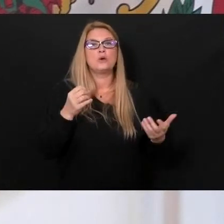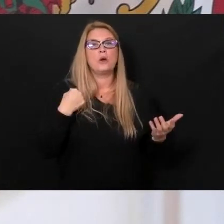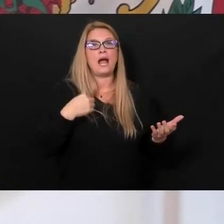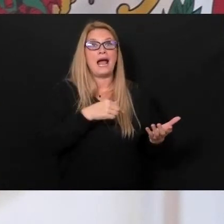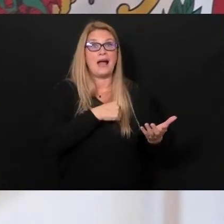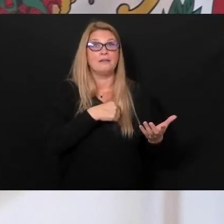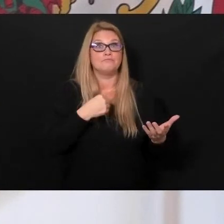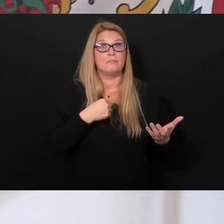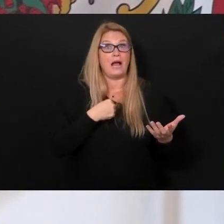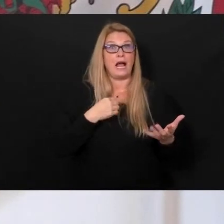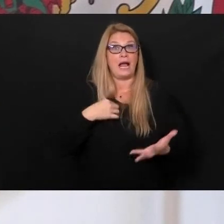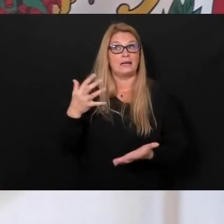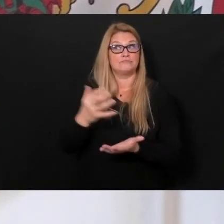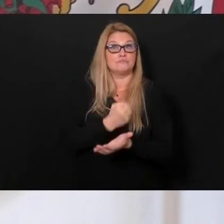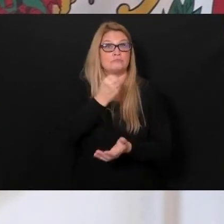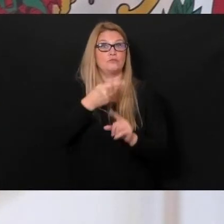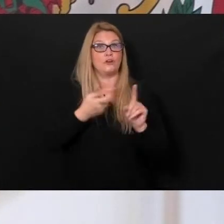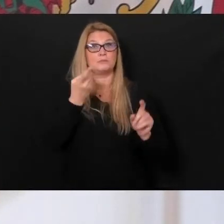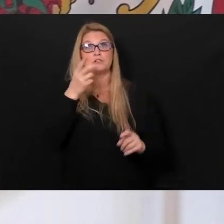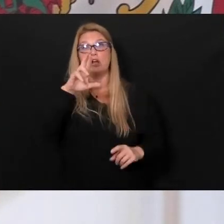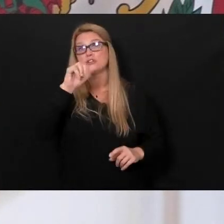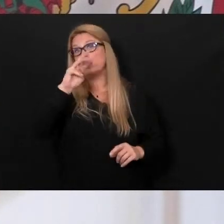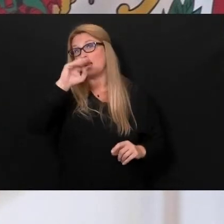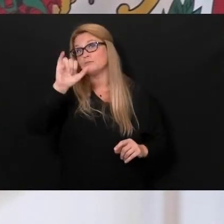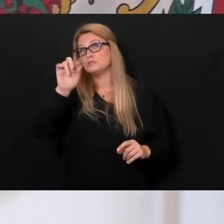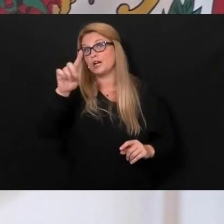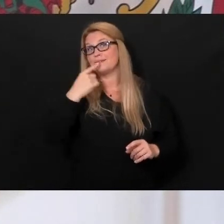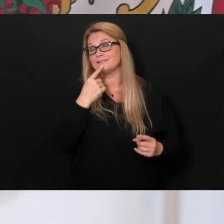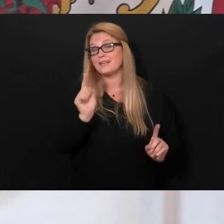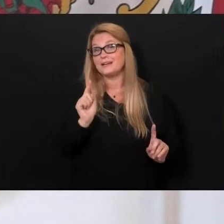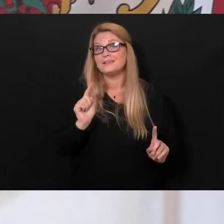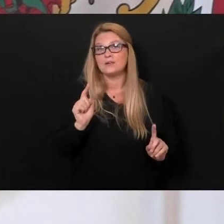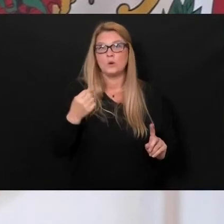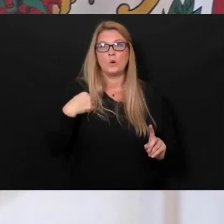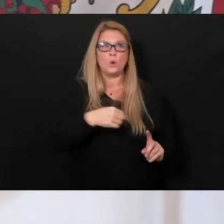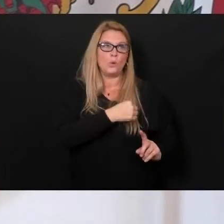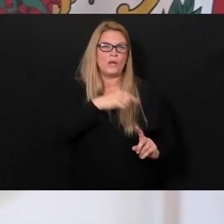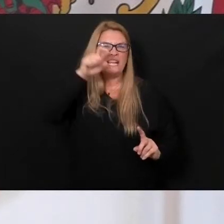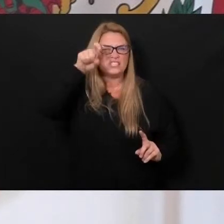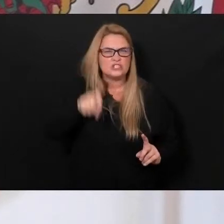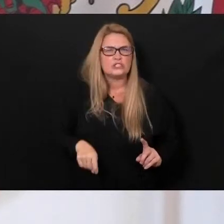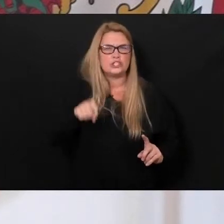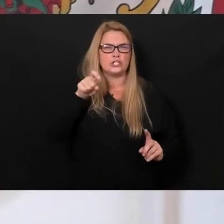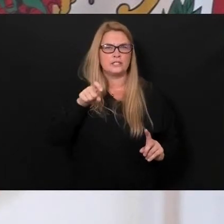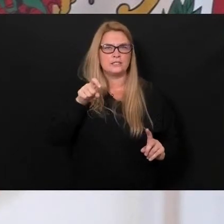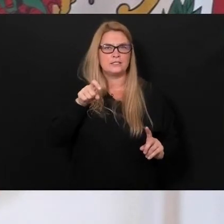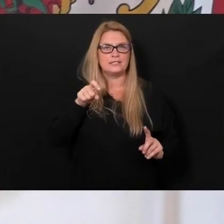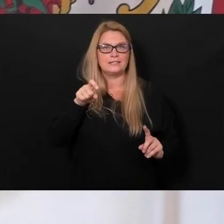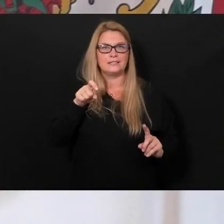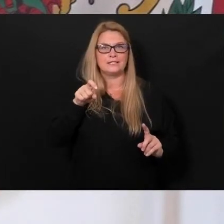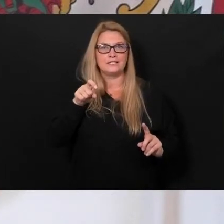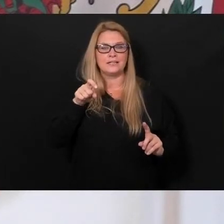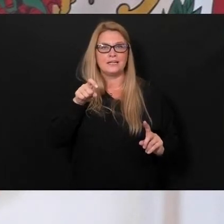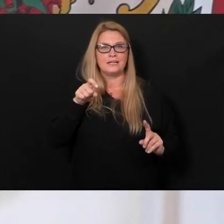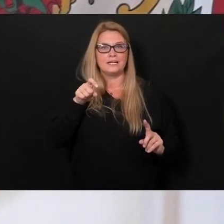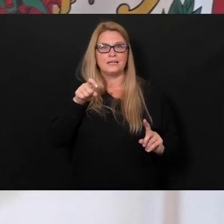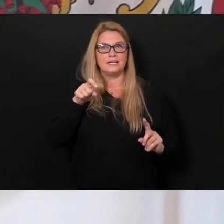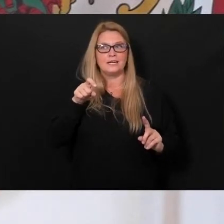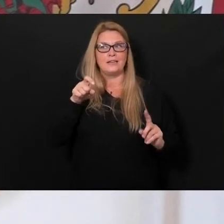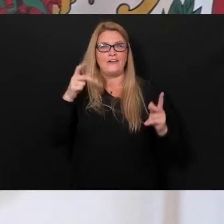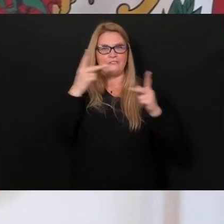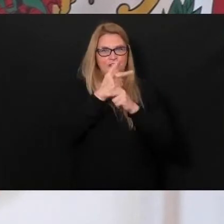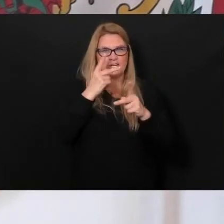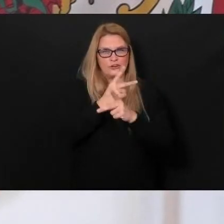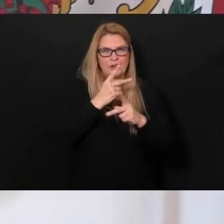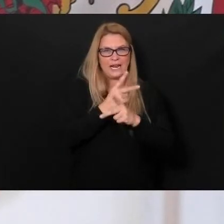Dr. Amjad, but Dr. Amjad said, we should absolutely, it should be considered in the equation more